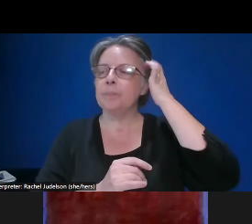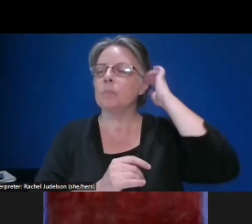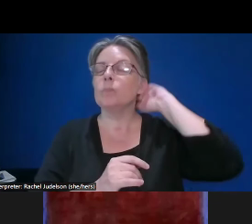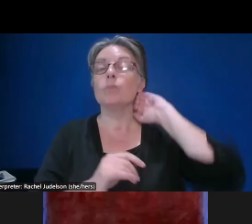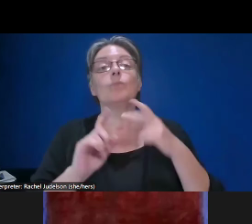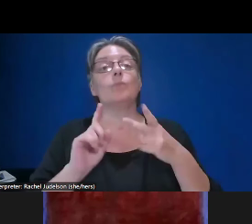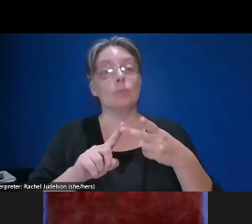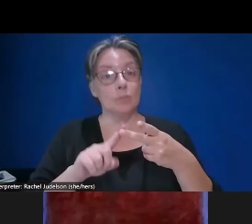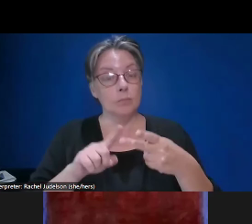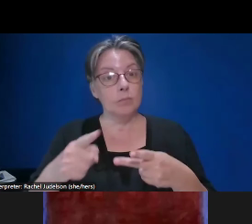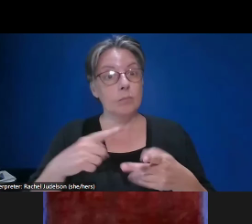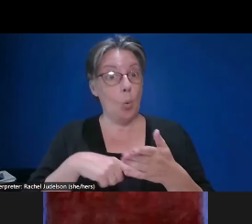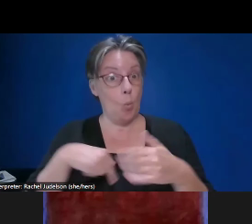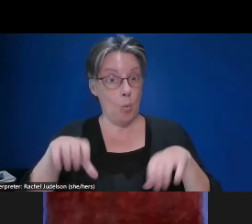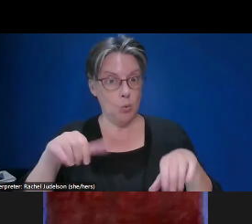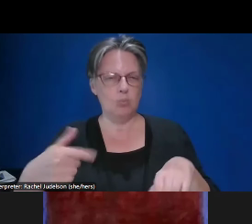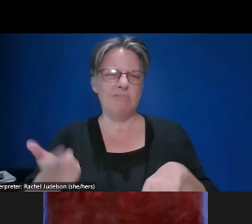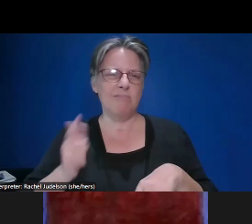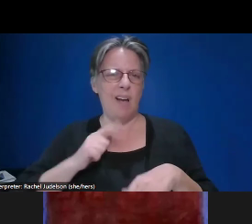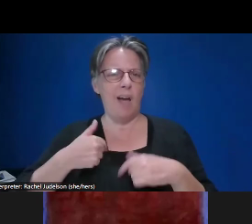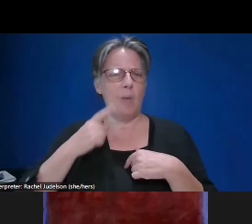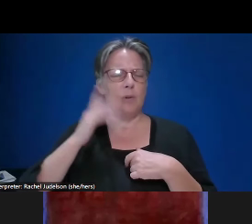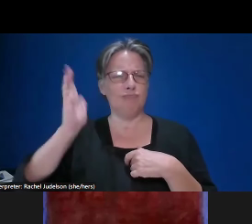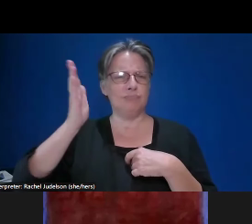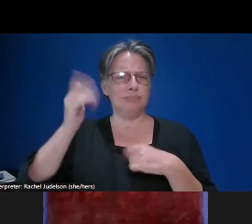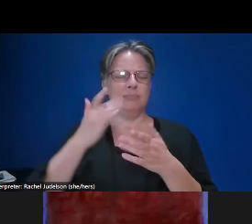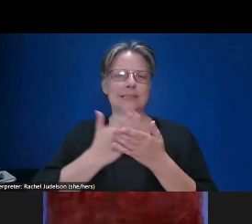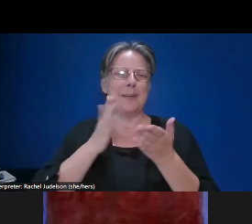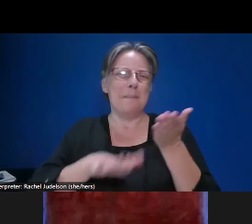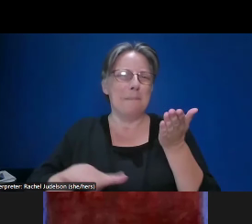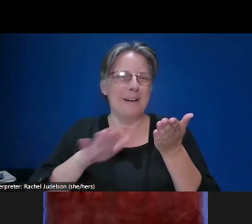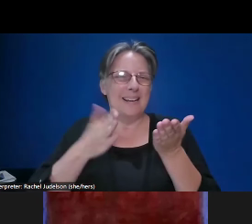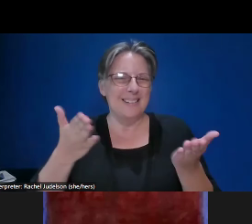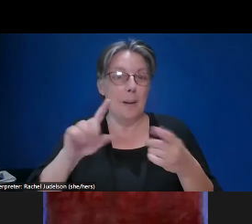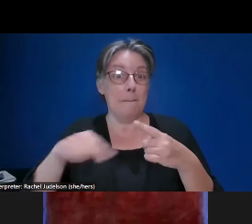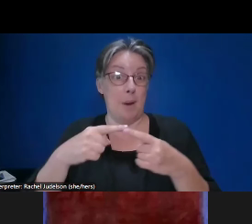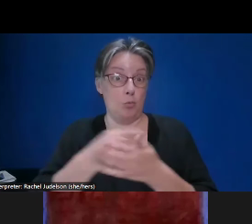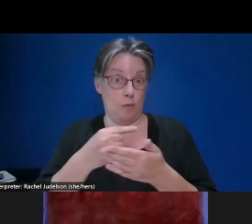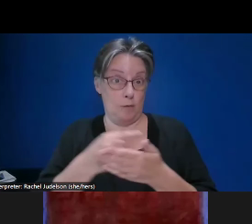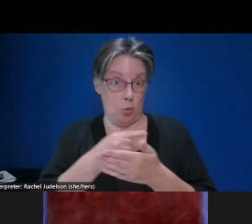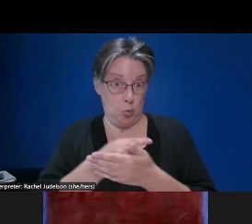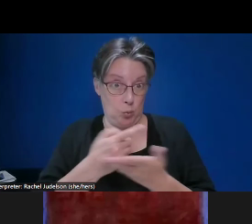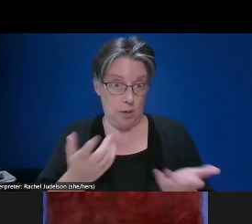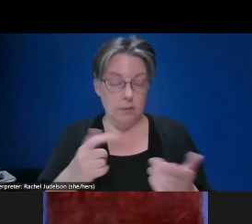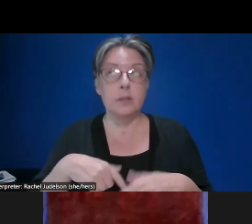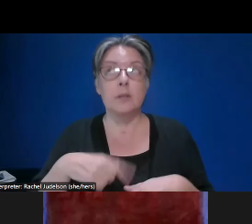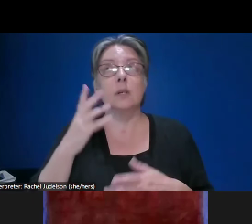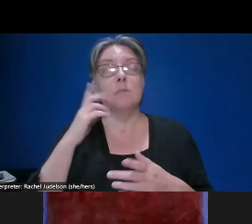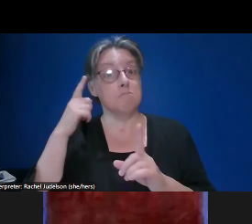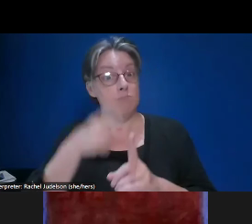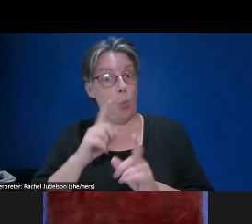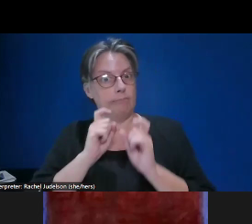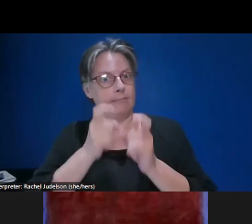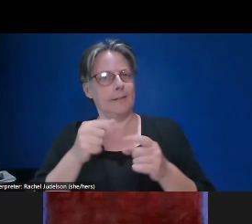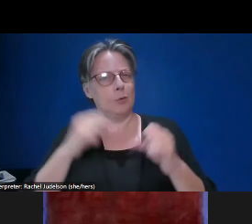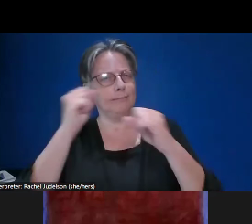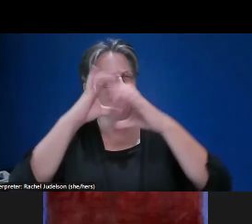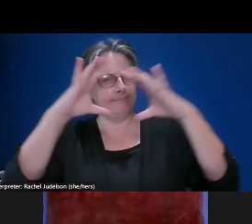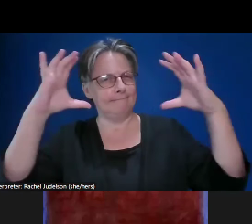Then what we're going to do is I'm going to present some basic things about reviewing so as to give you a sense of what